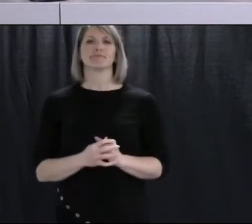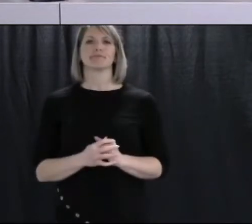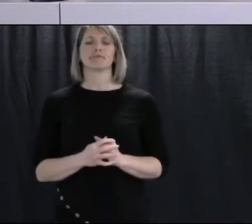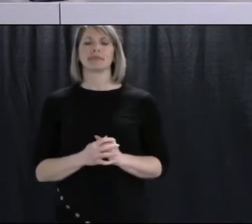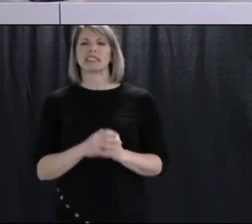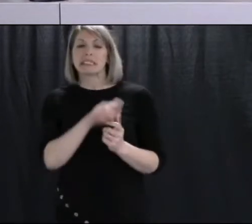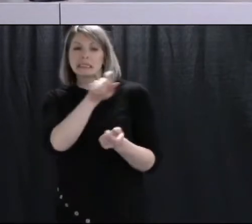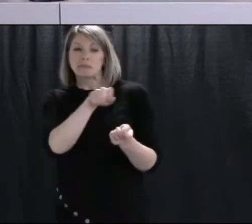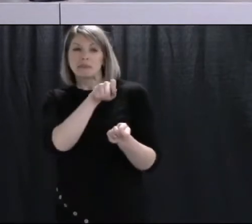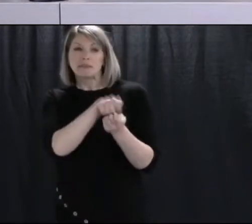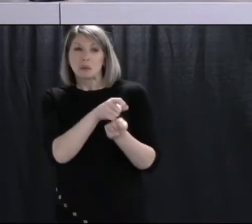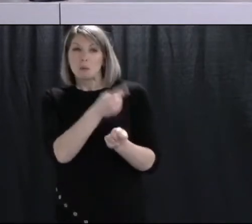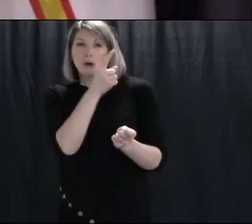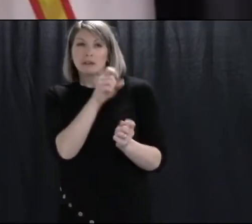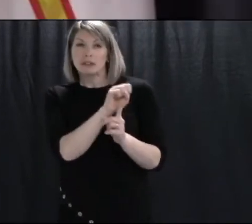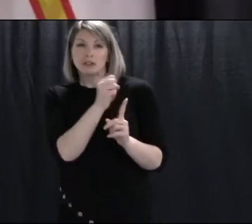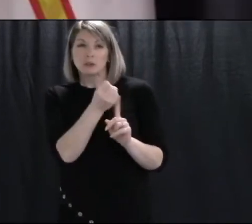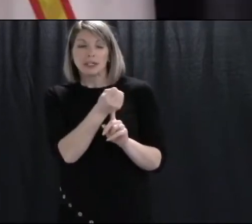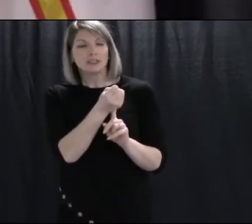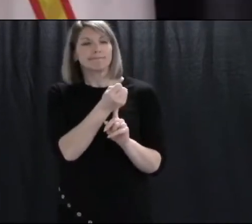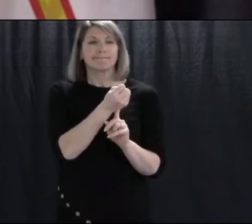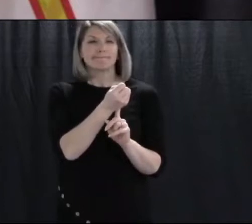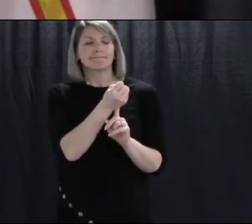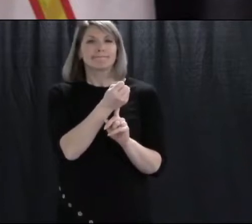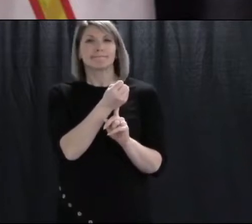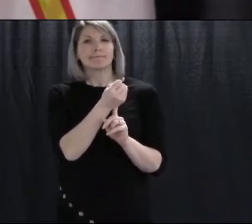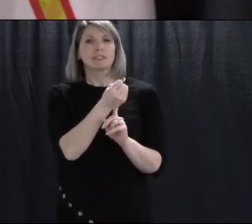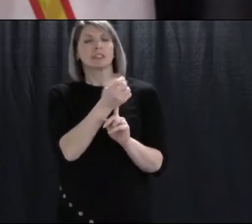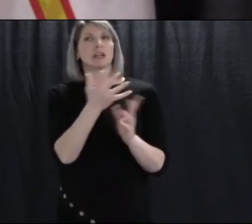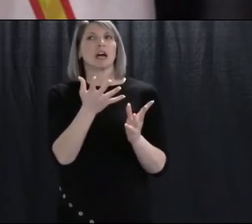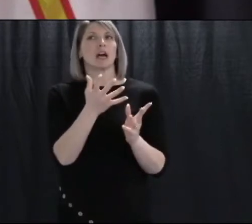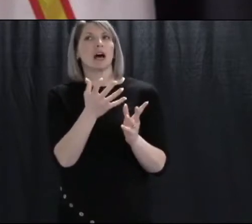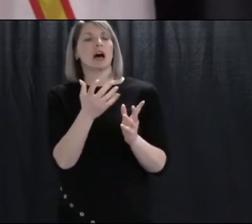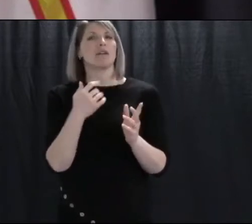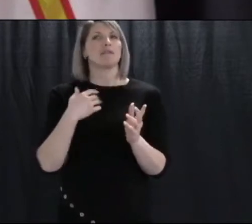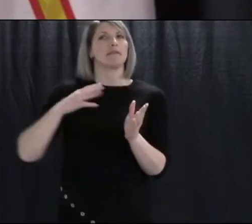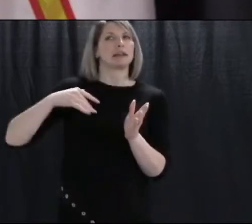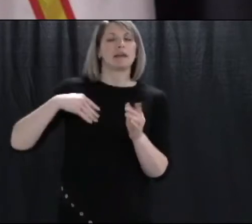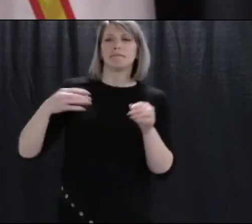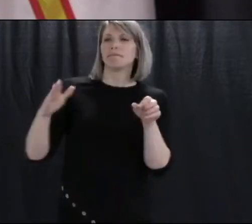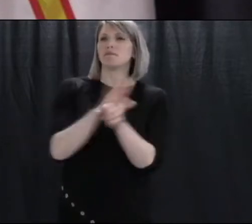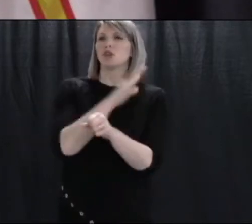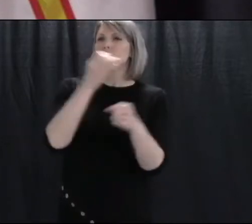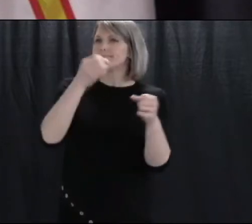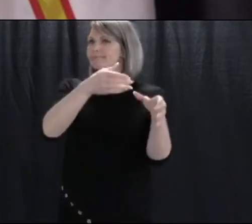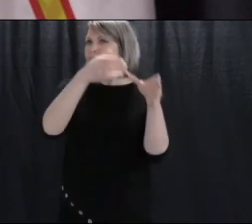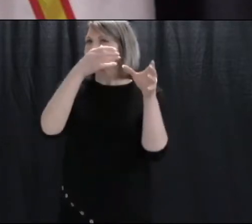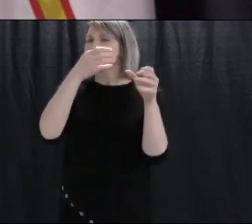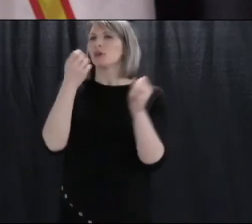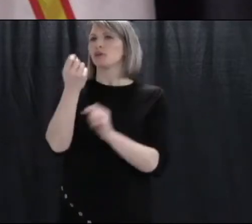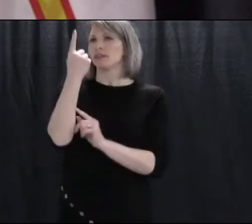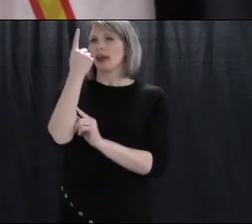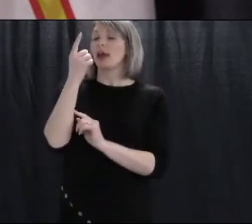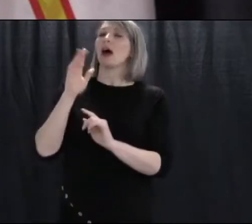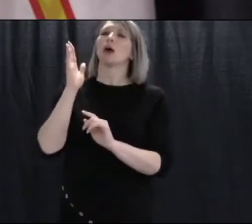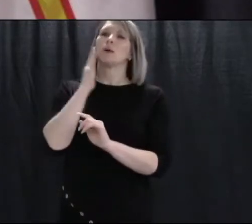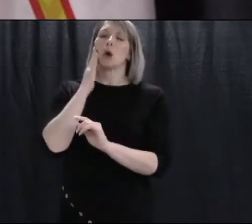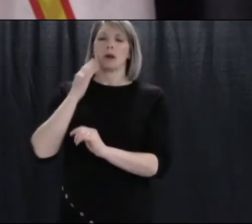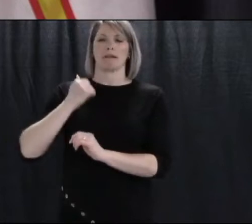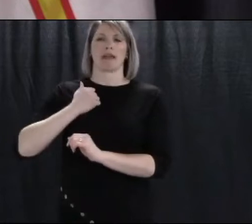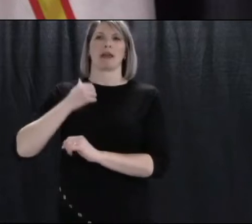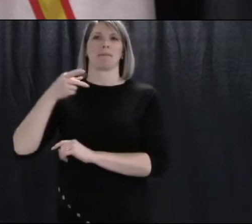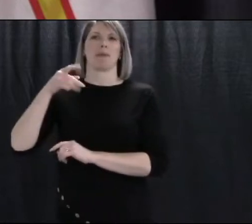and the specifics around what's happening there and the response by Canada Post. I understand that they've taken some measures, which